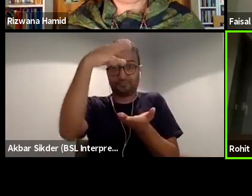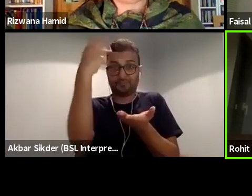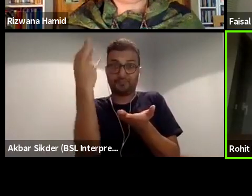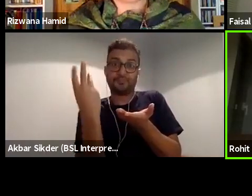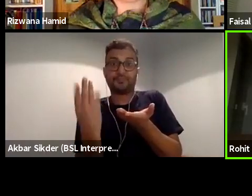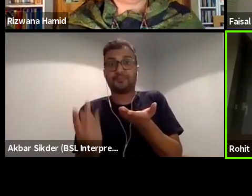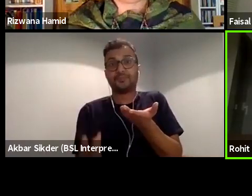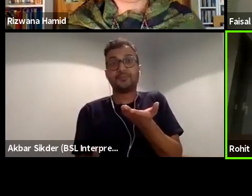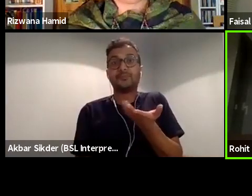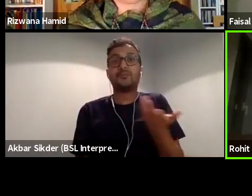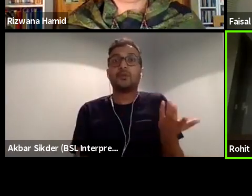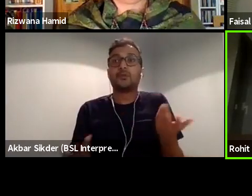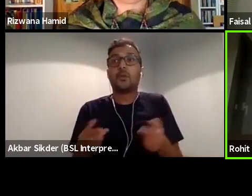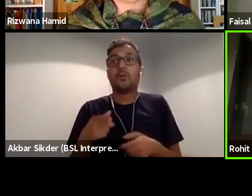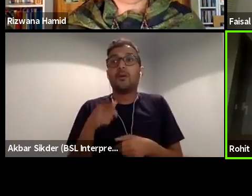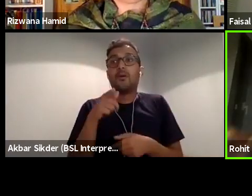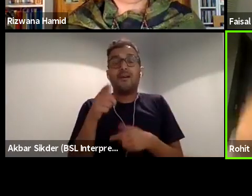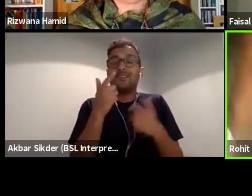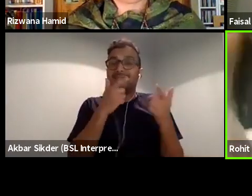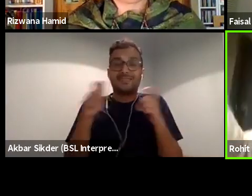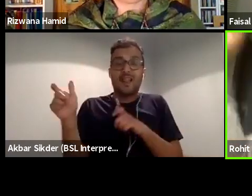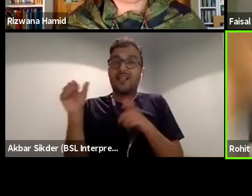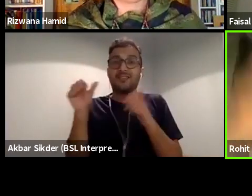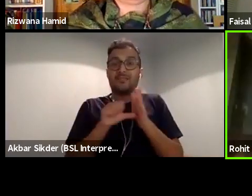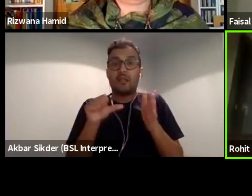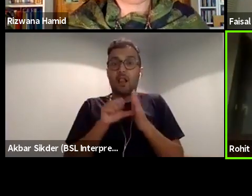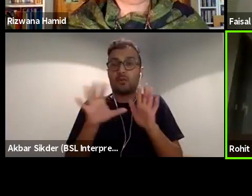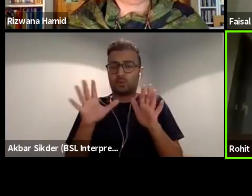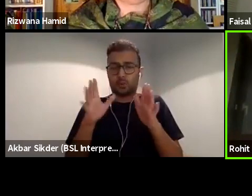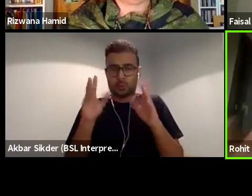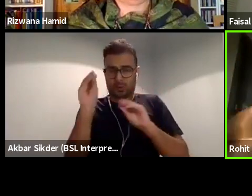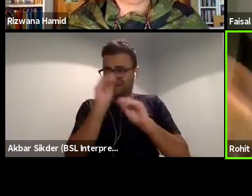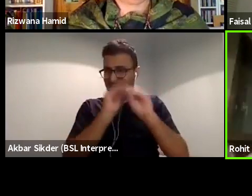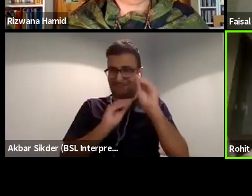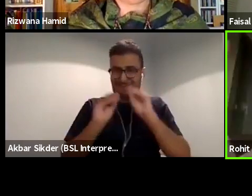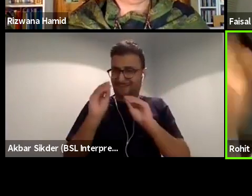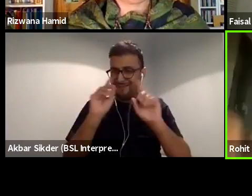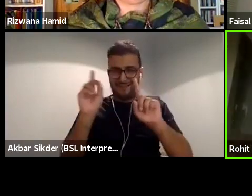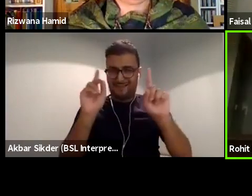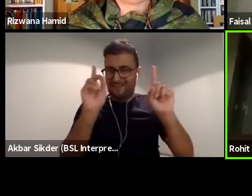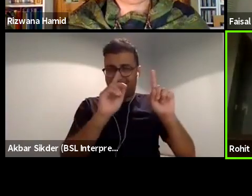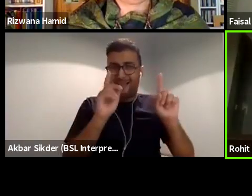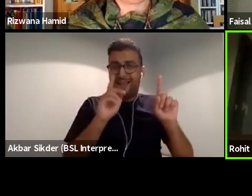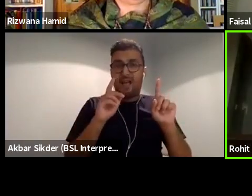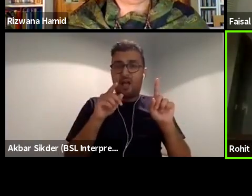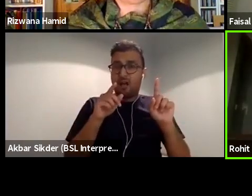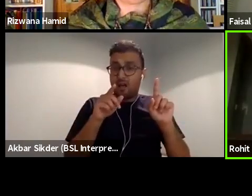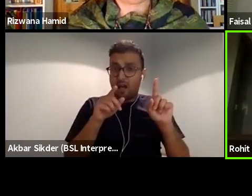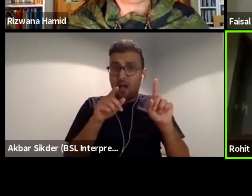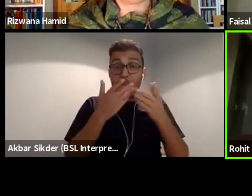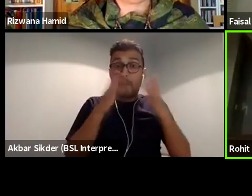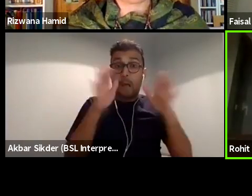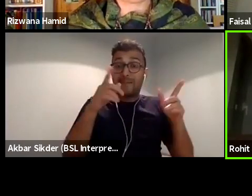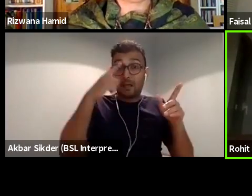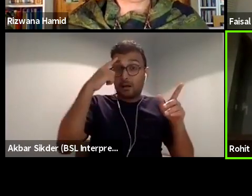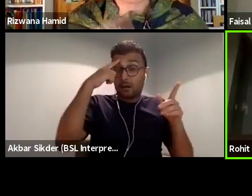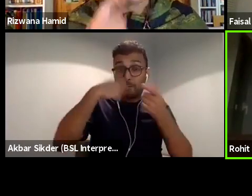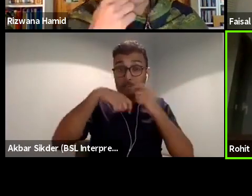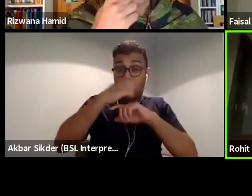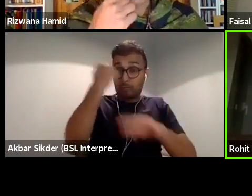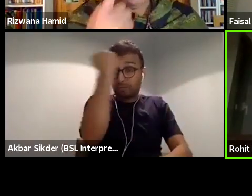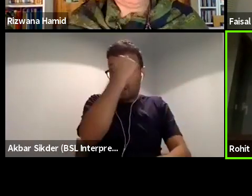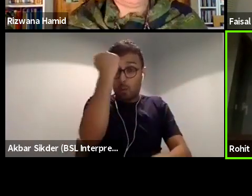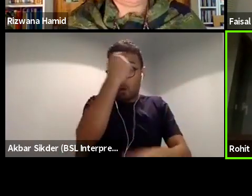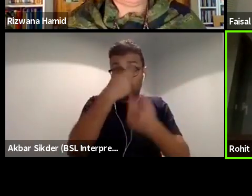what happened. And that's because they saw a friend of theirs from school repost something, or they saw